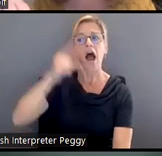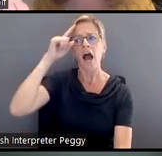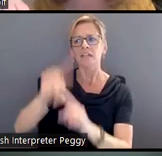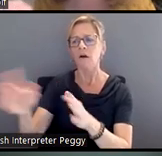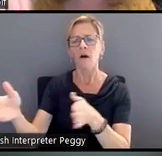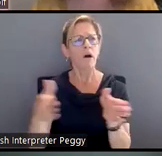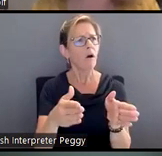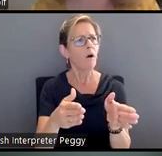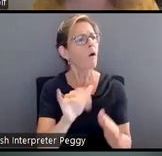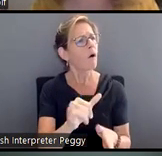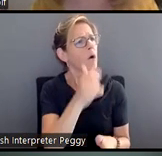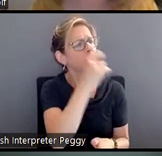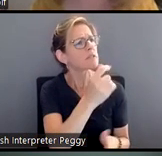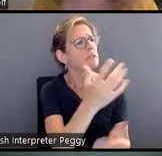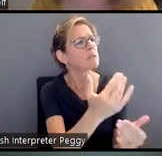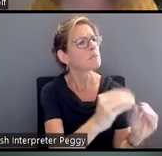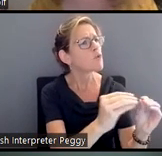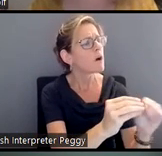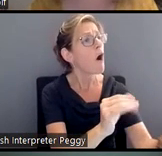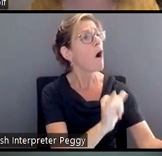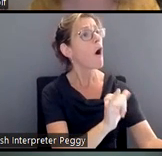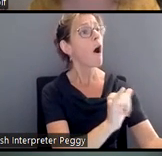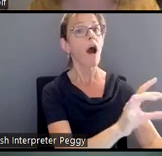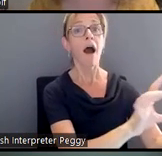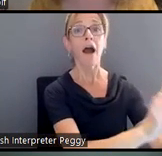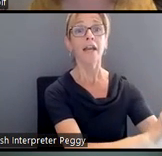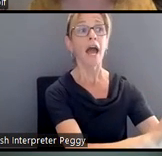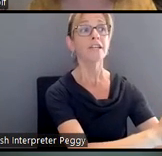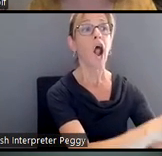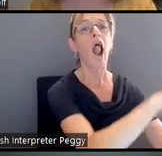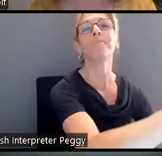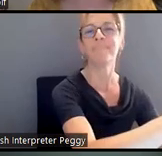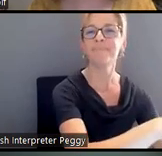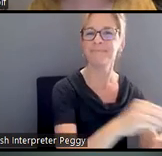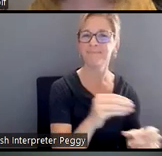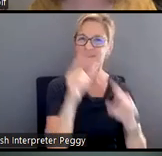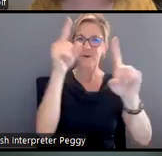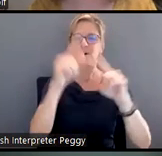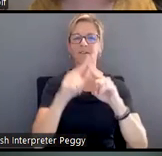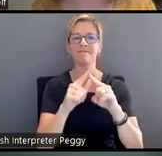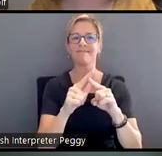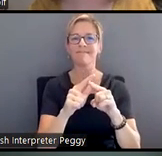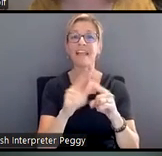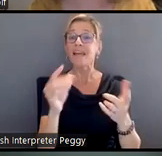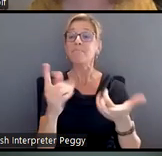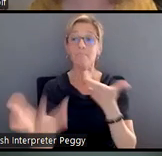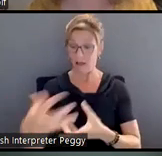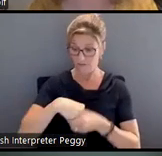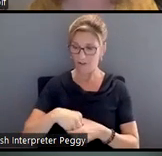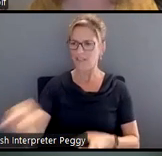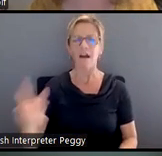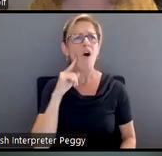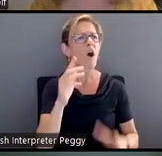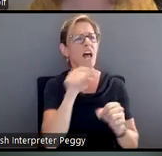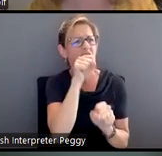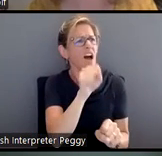know more. Oh, I feel like I have a connection to your organization. Oh, I love what you do, I want to be